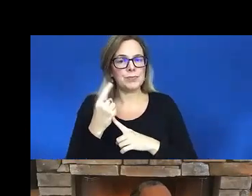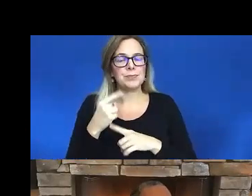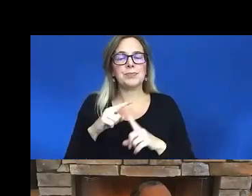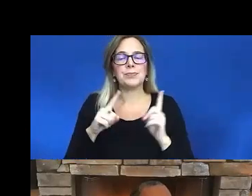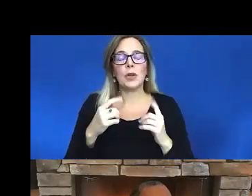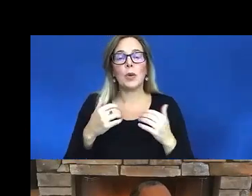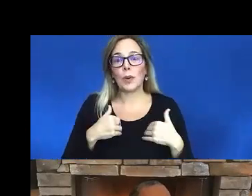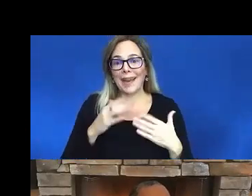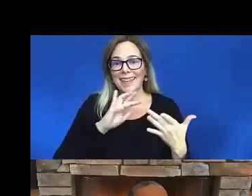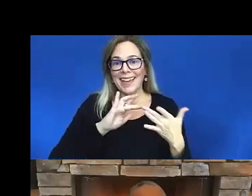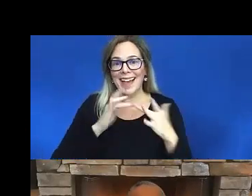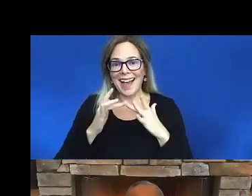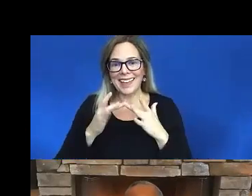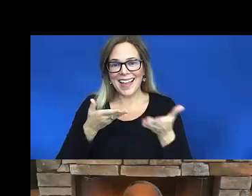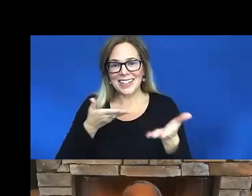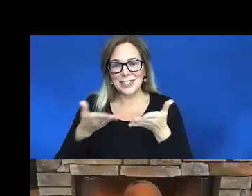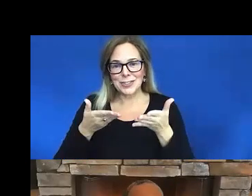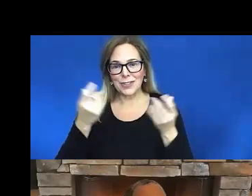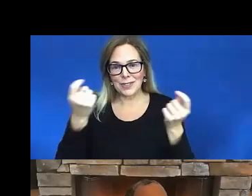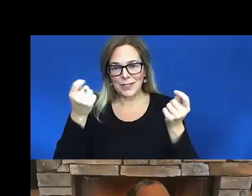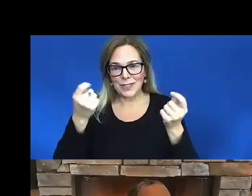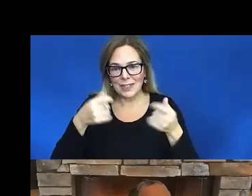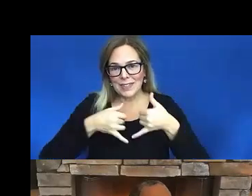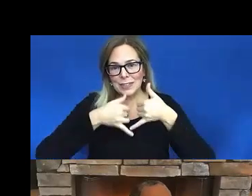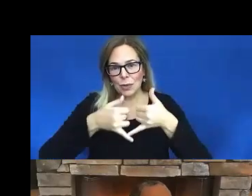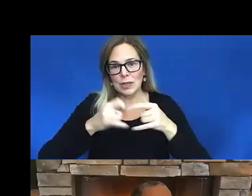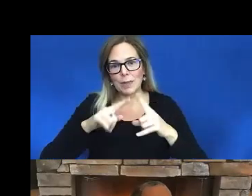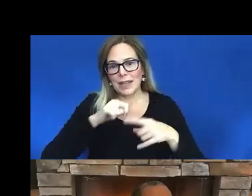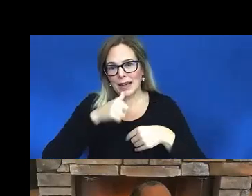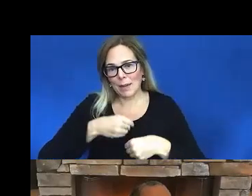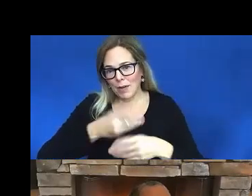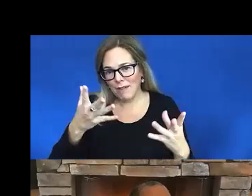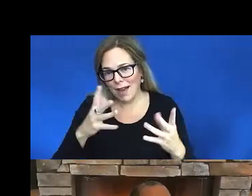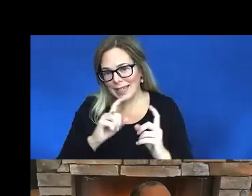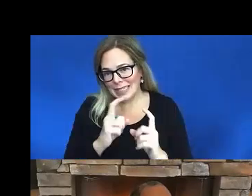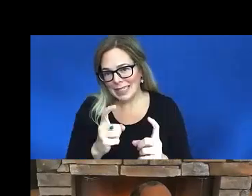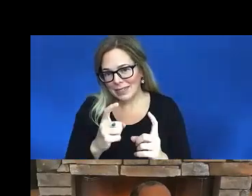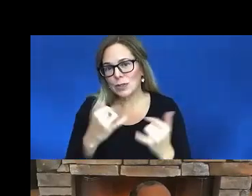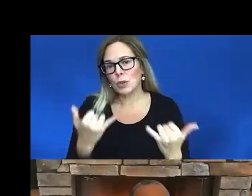awards events, but they did not get gifts. So we are in the process of doing that now.